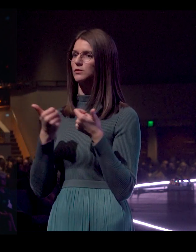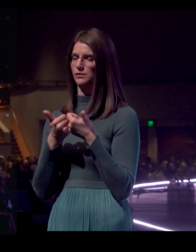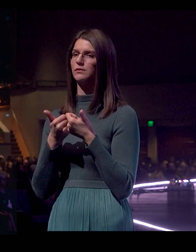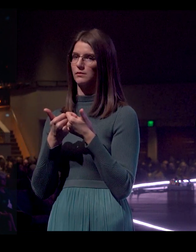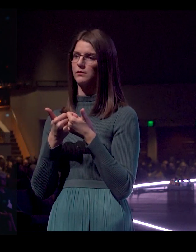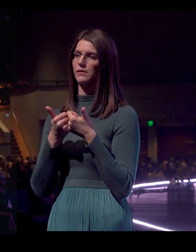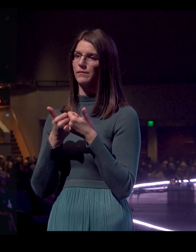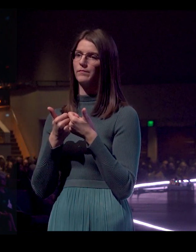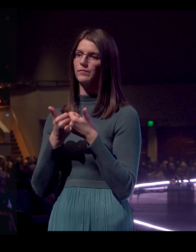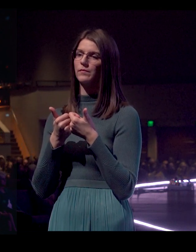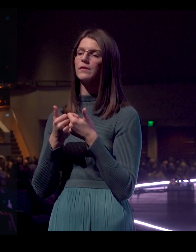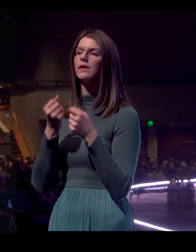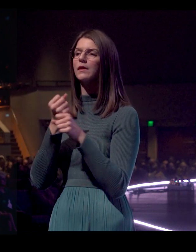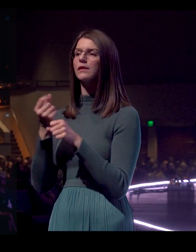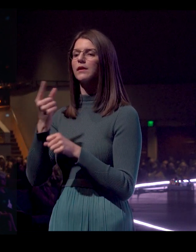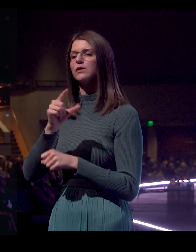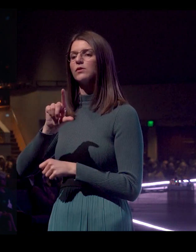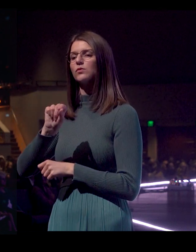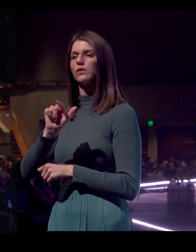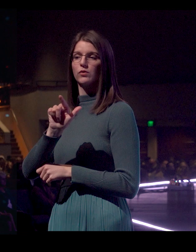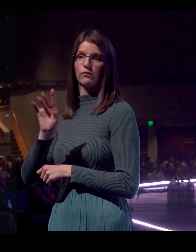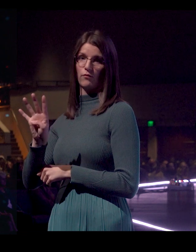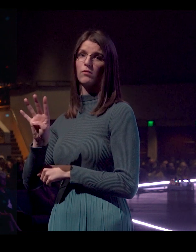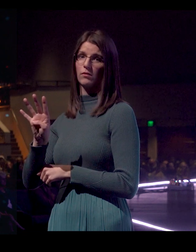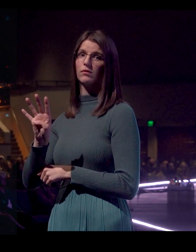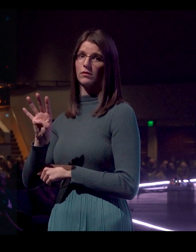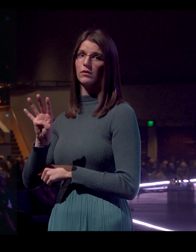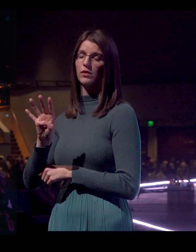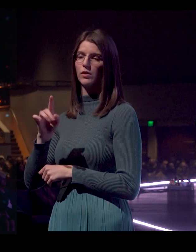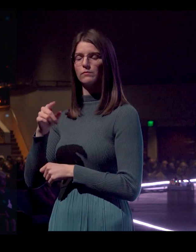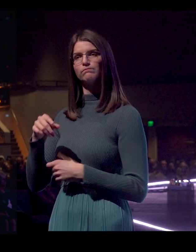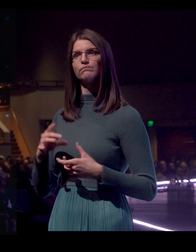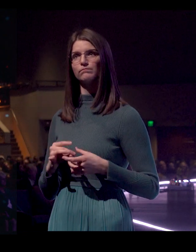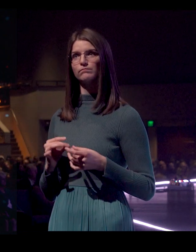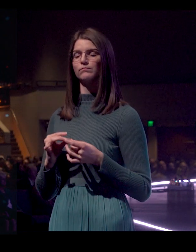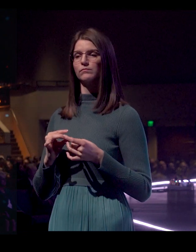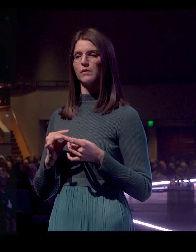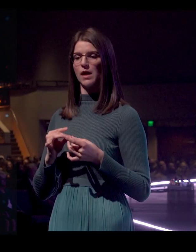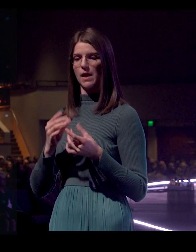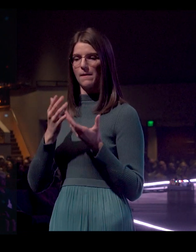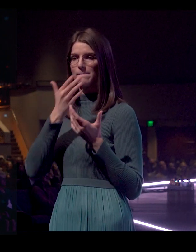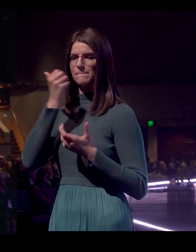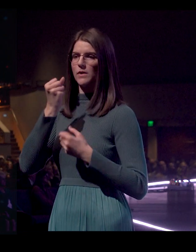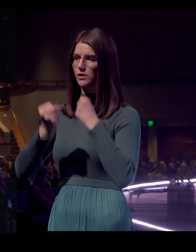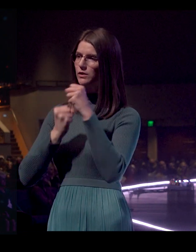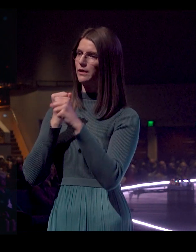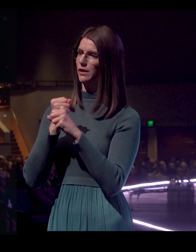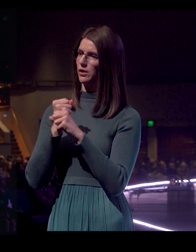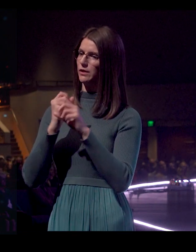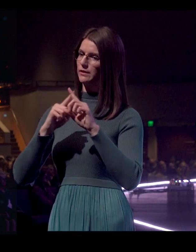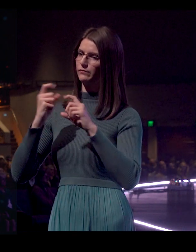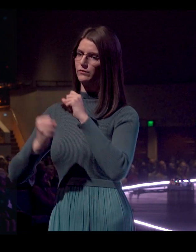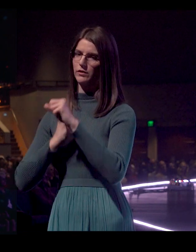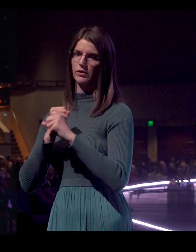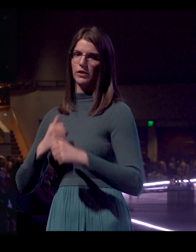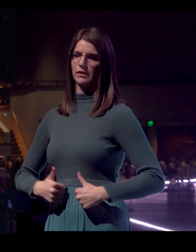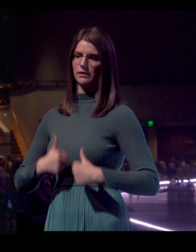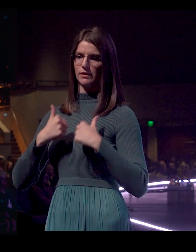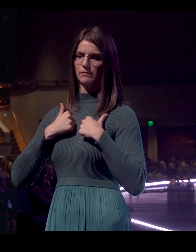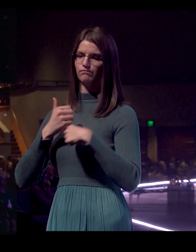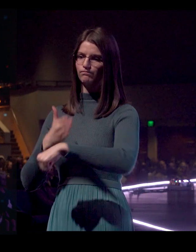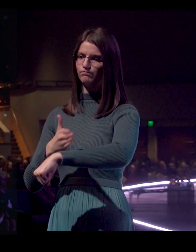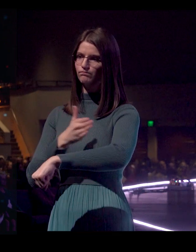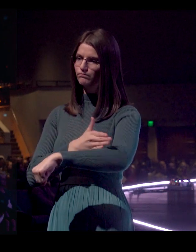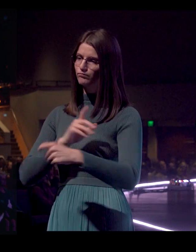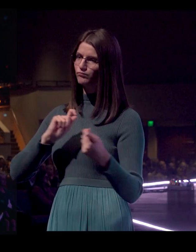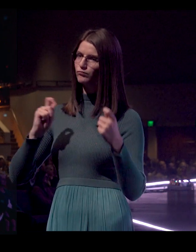you would say this, if you want it to be a better year, a different year, if you want your life to change, give Jesus 2 months of your life. Just